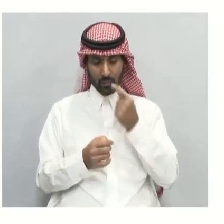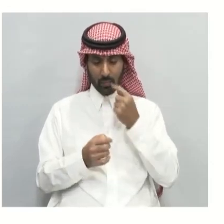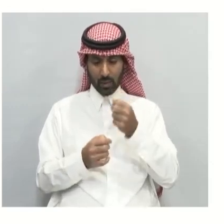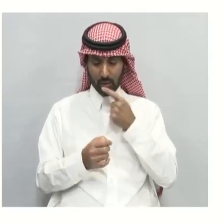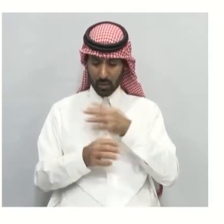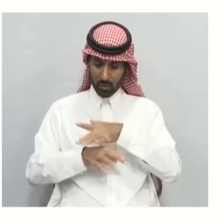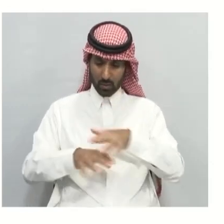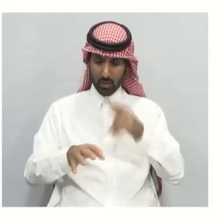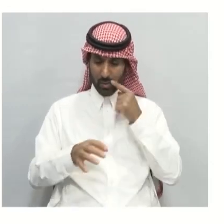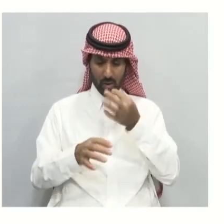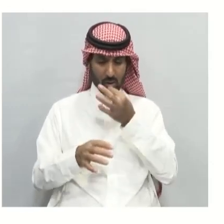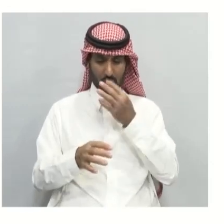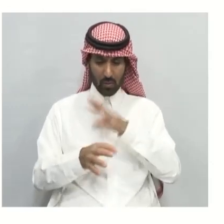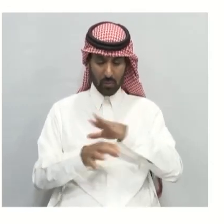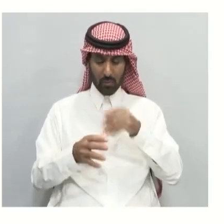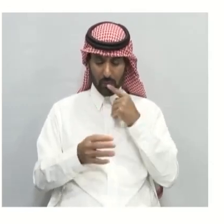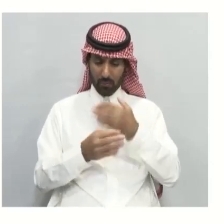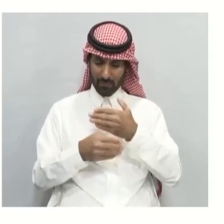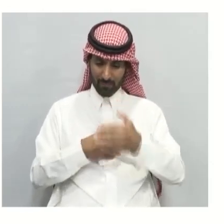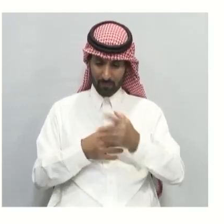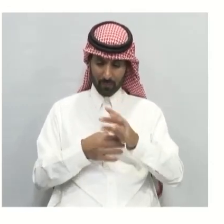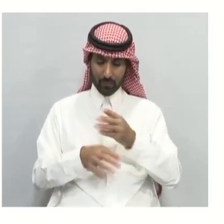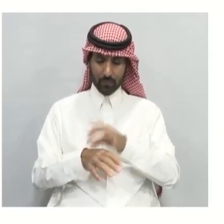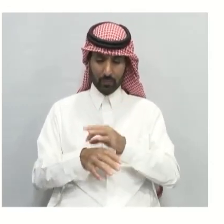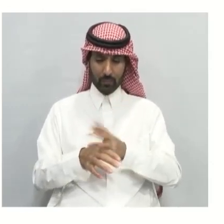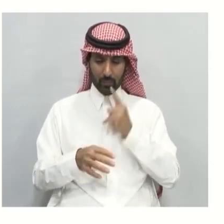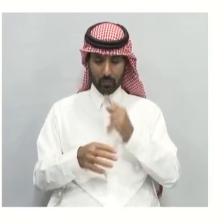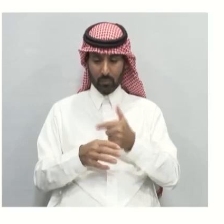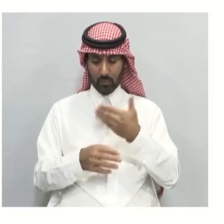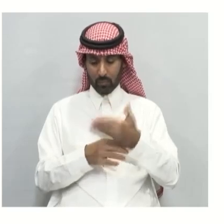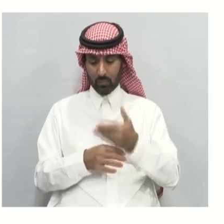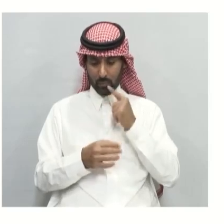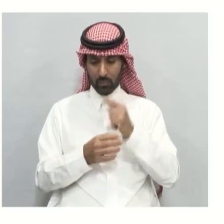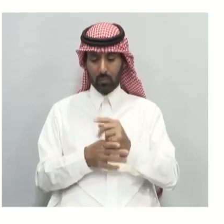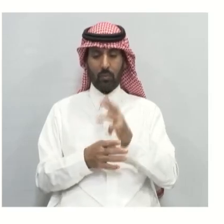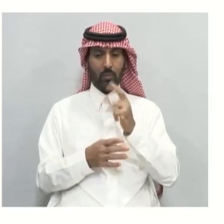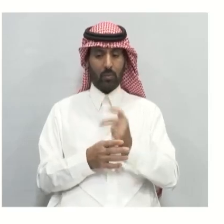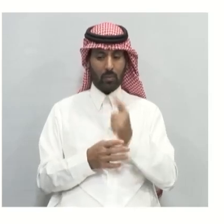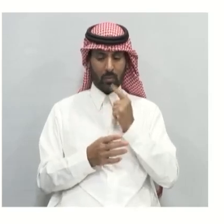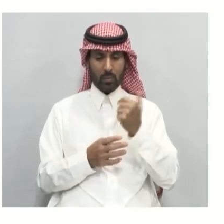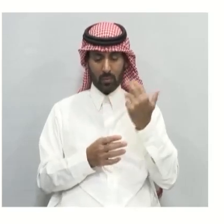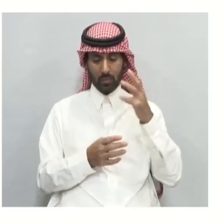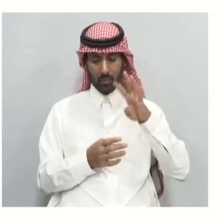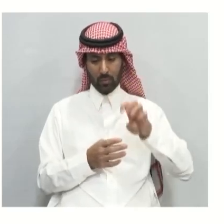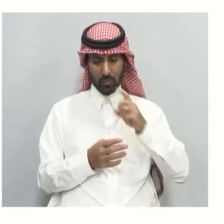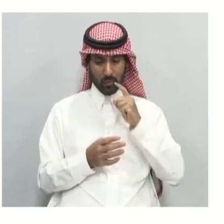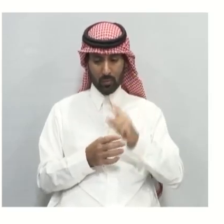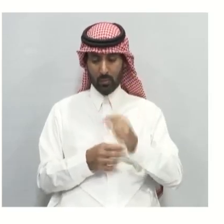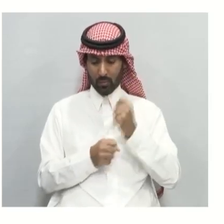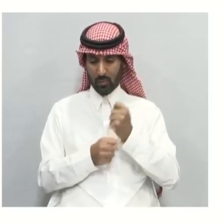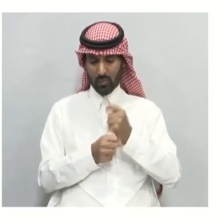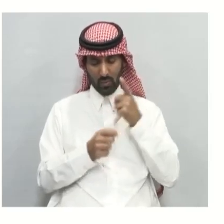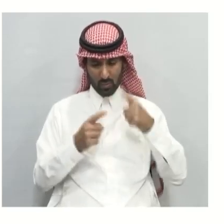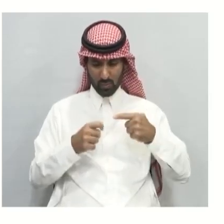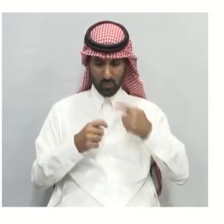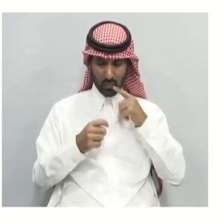widespread use of penicillin as an antibiotic did not begin until the 1940s, during World War